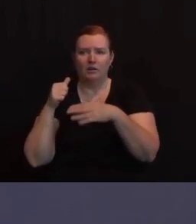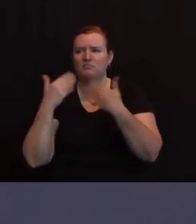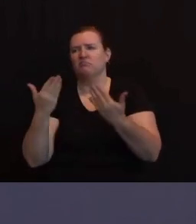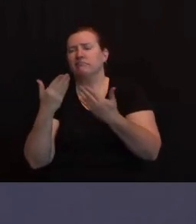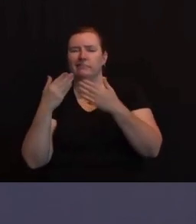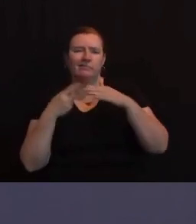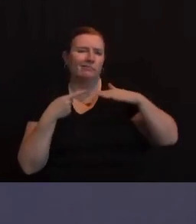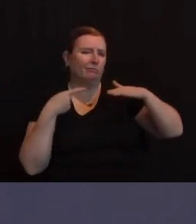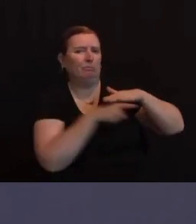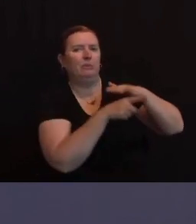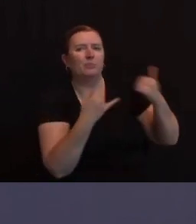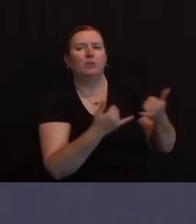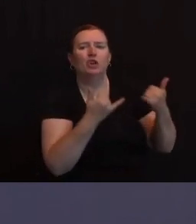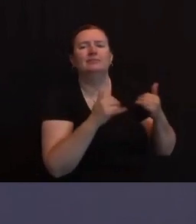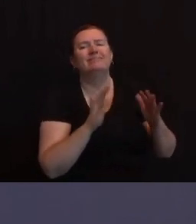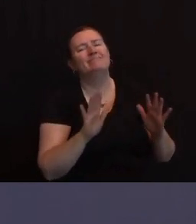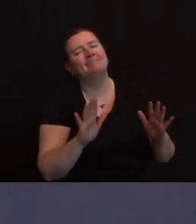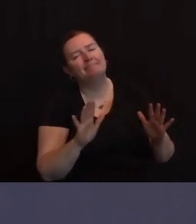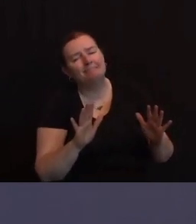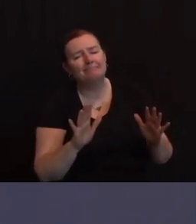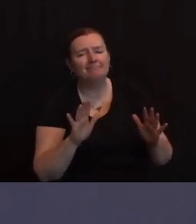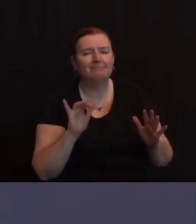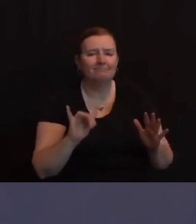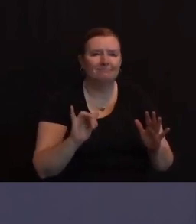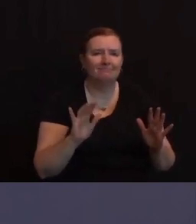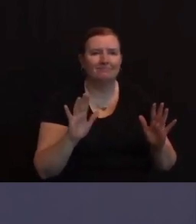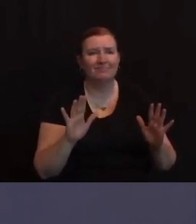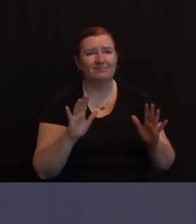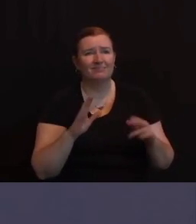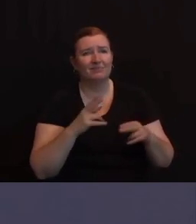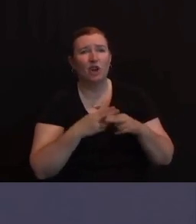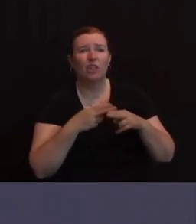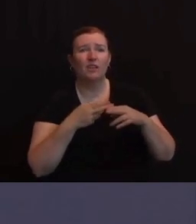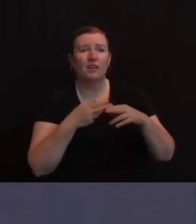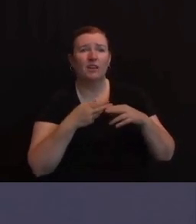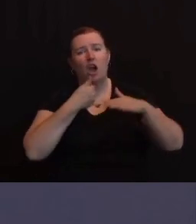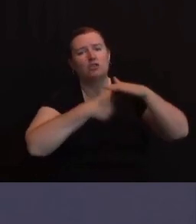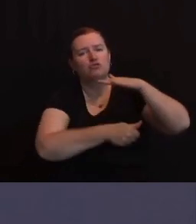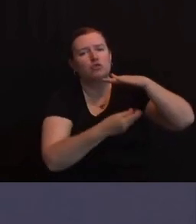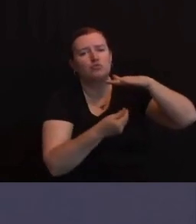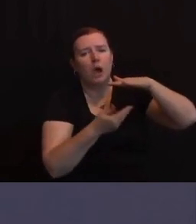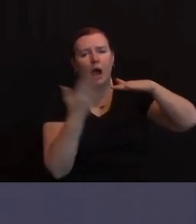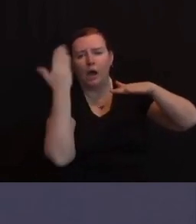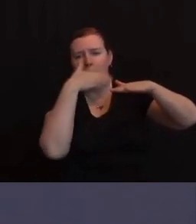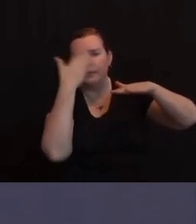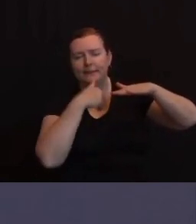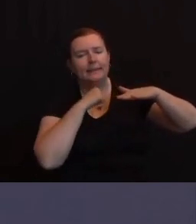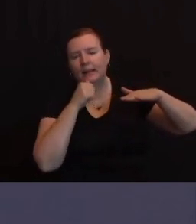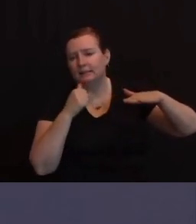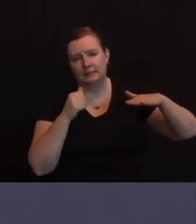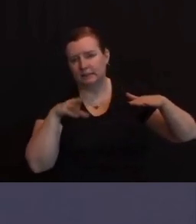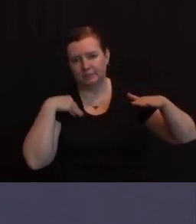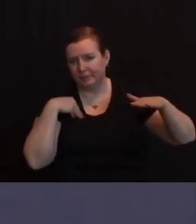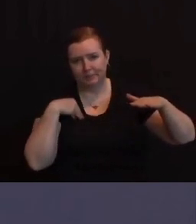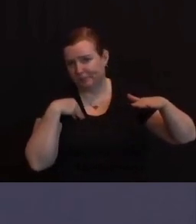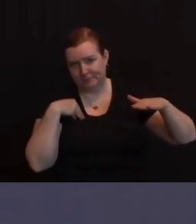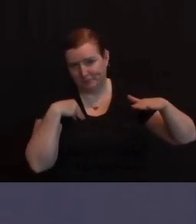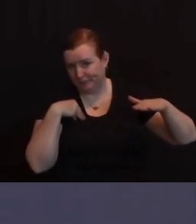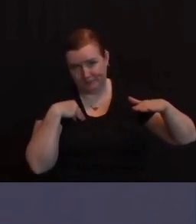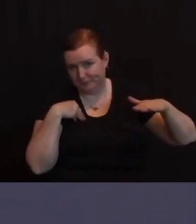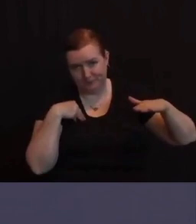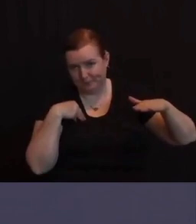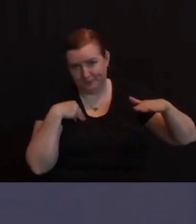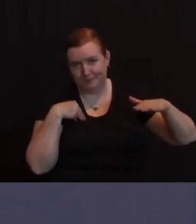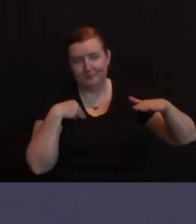just pure volume of that going underground is completely unacceptable right now. And I can't speak for law enforcement, but I know